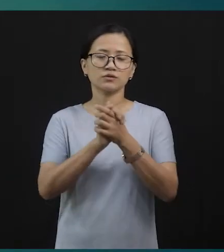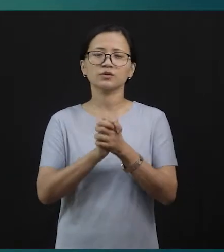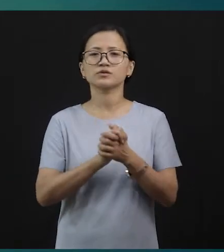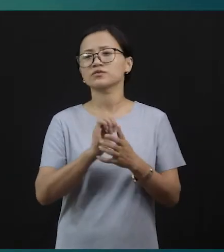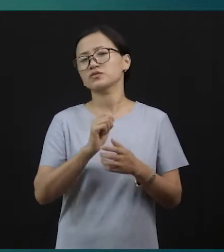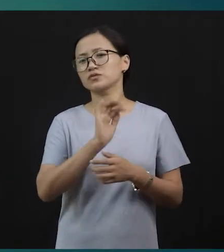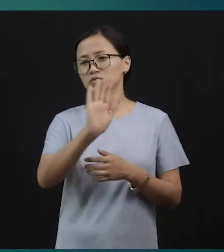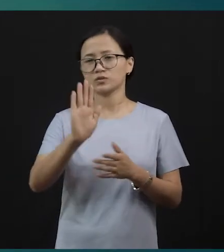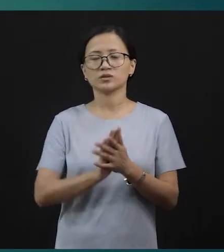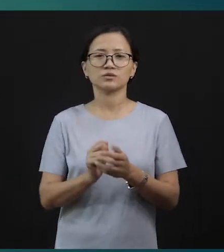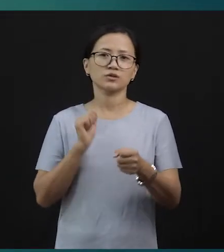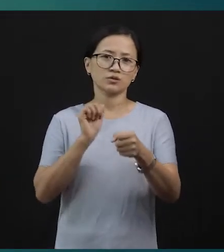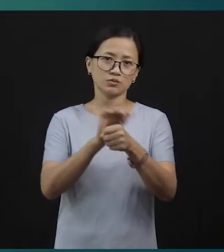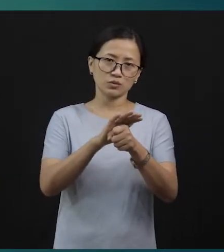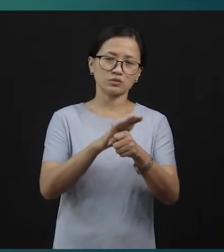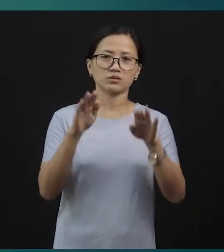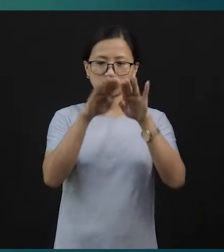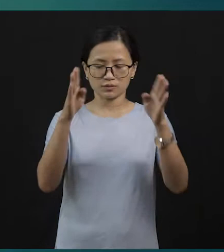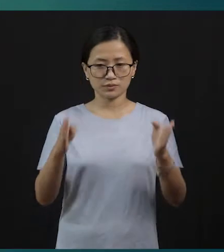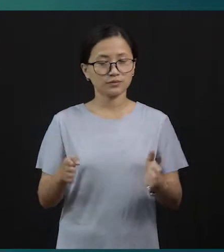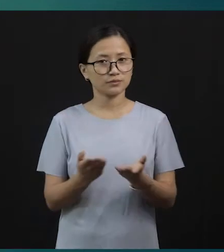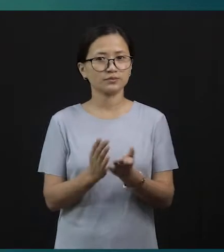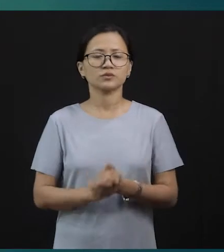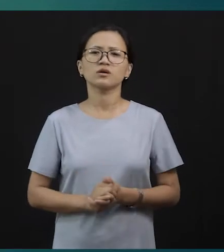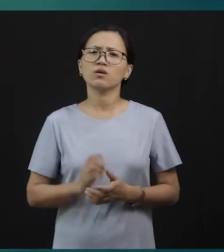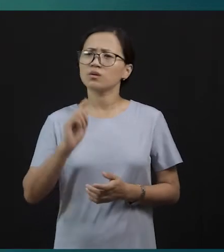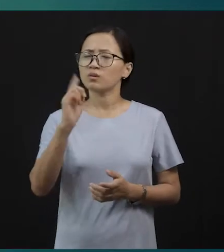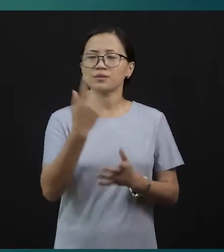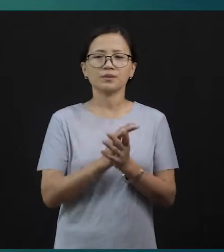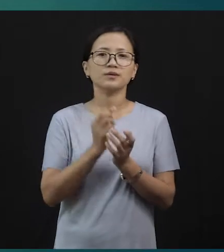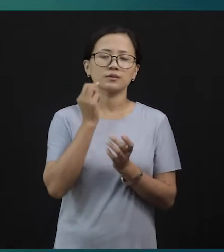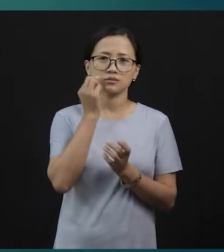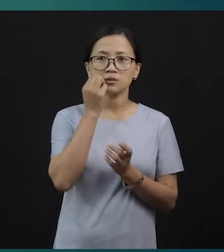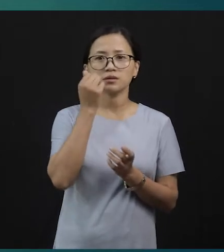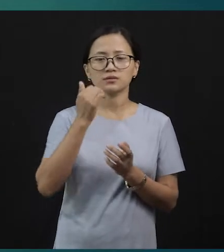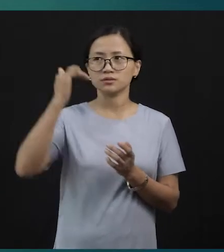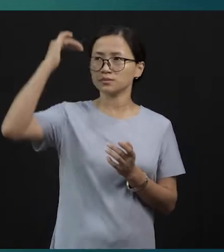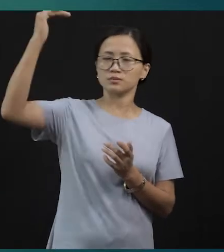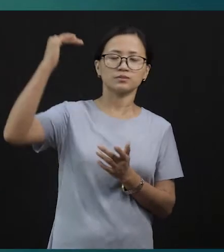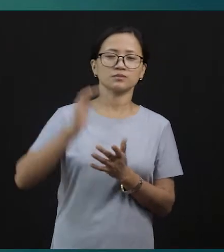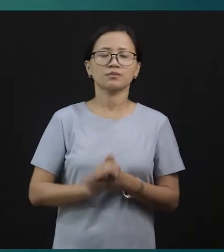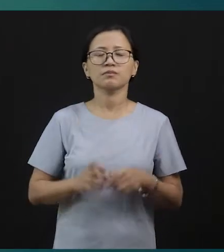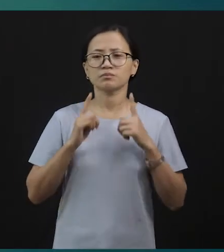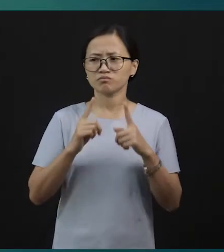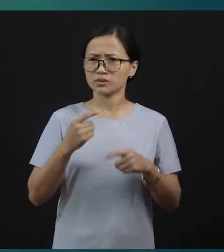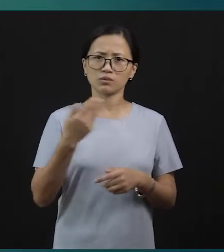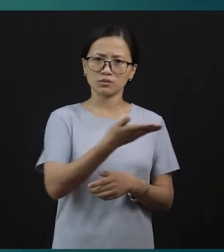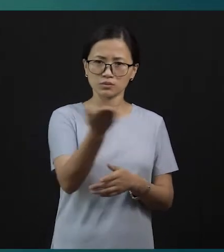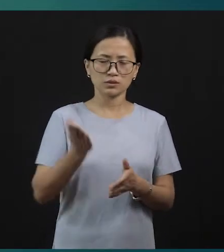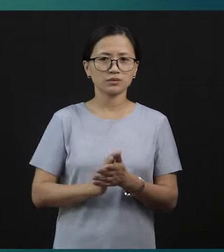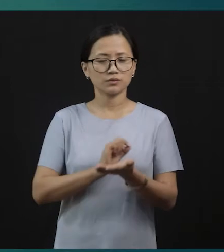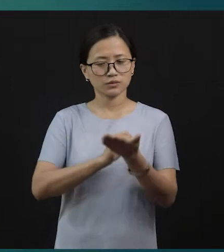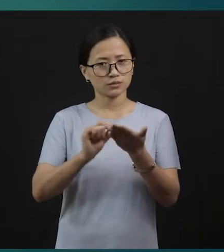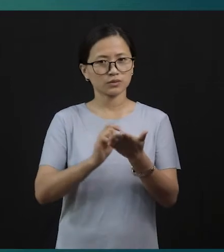yours are trying to post letters. It is not that only elder persons can post a letter. You also can do that, okay? If you want